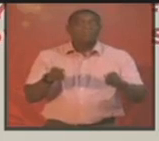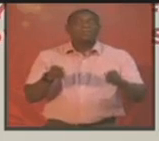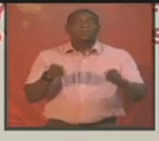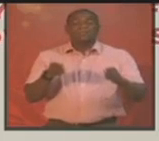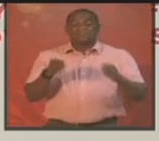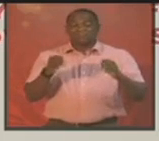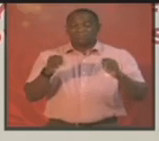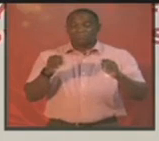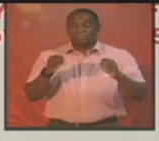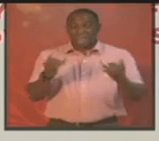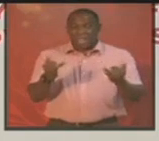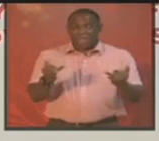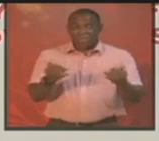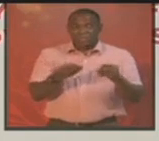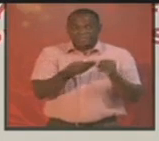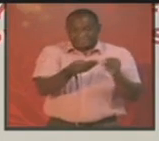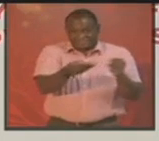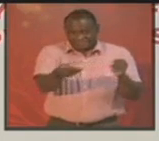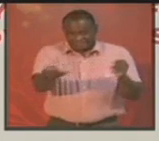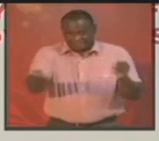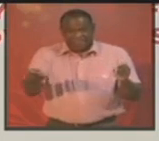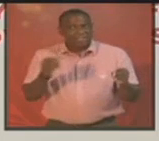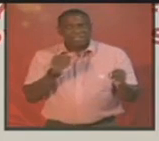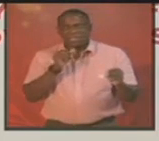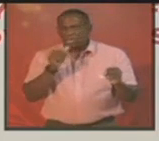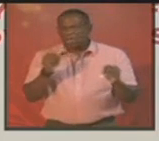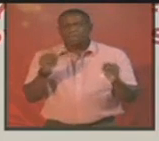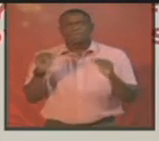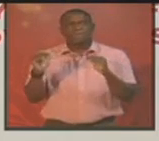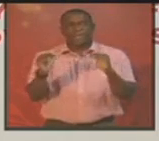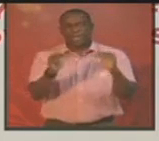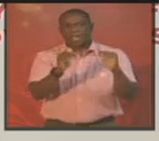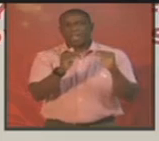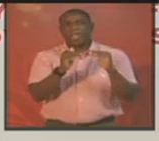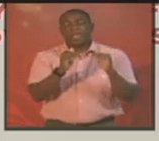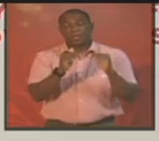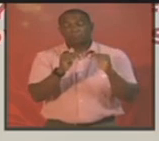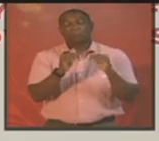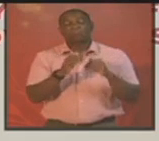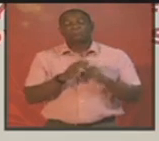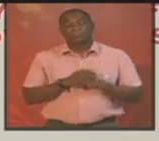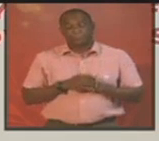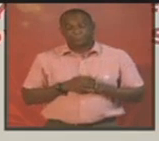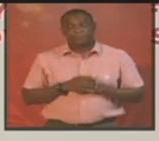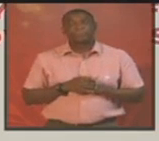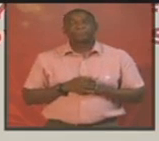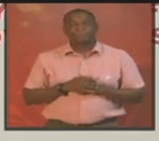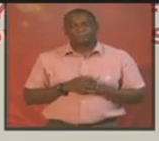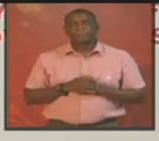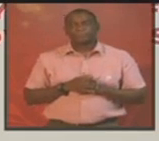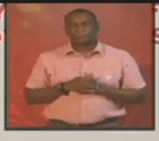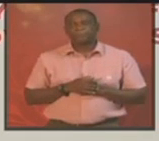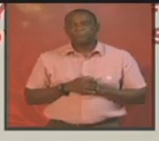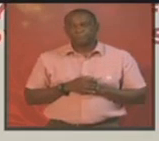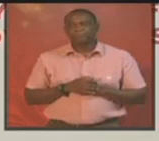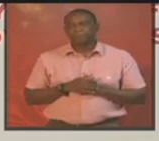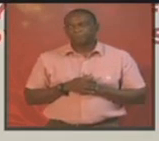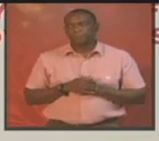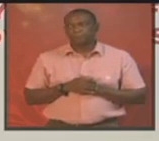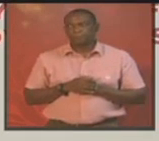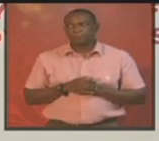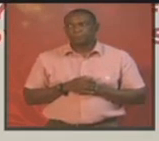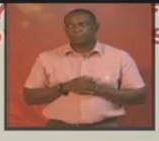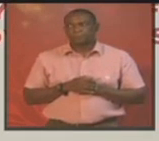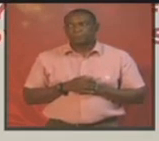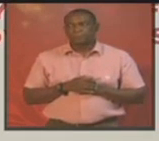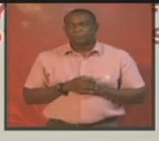Guardian by Radica de Silva, the current COVID-19 vaccination drive could become useless in the